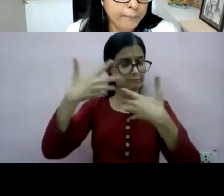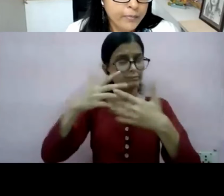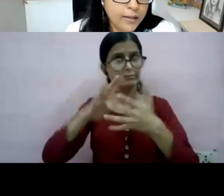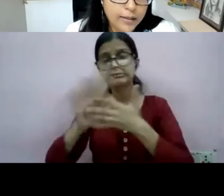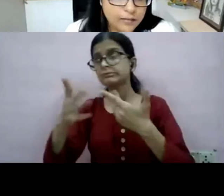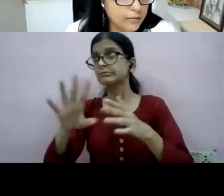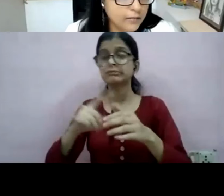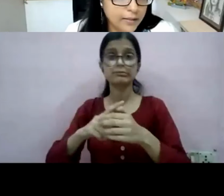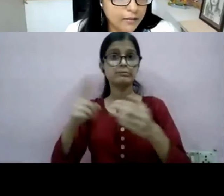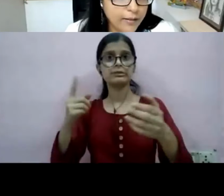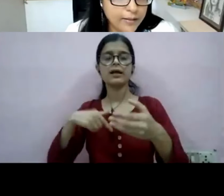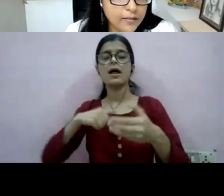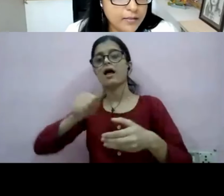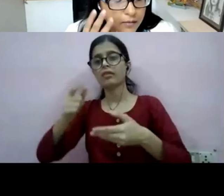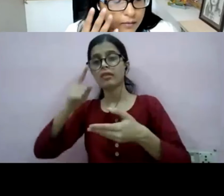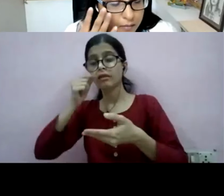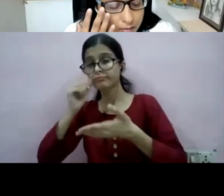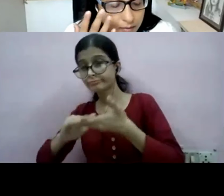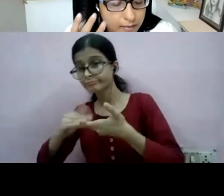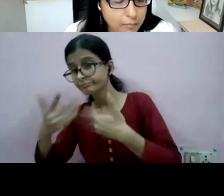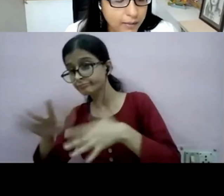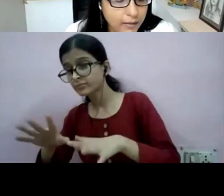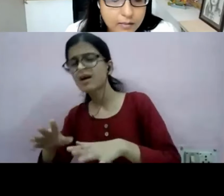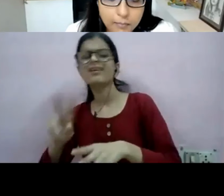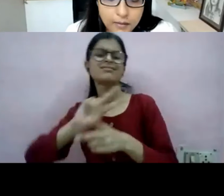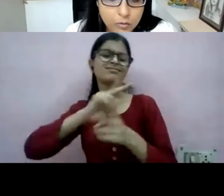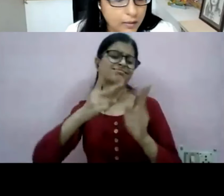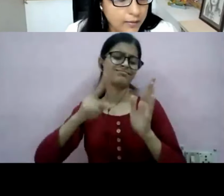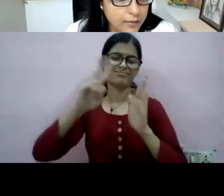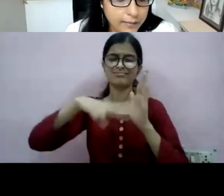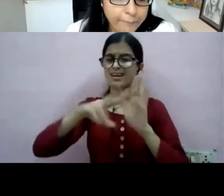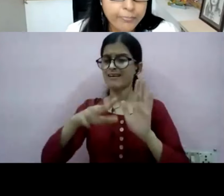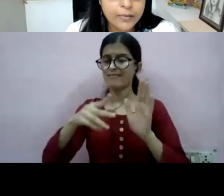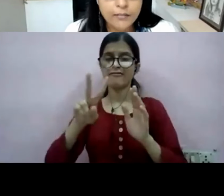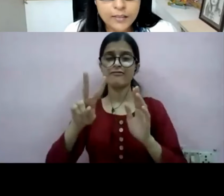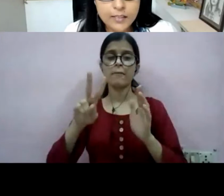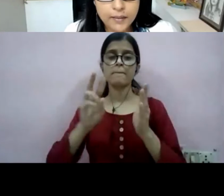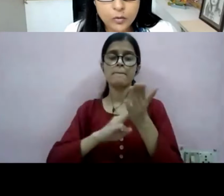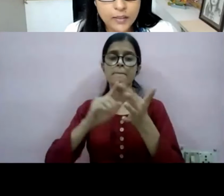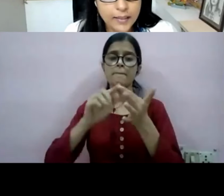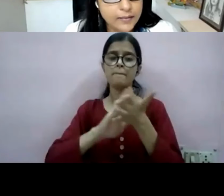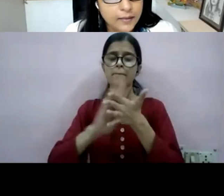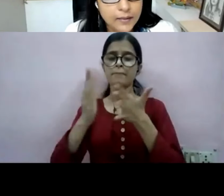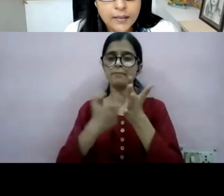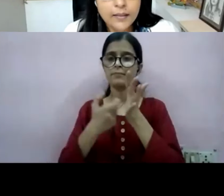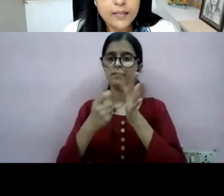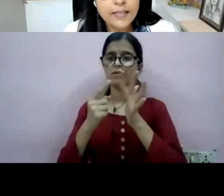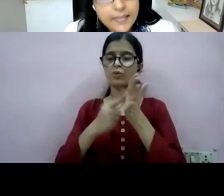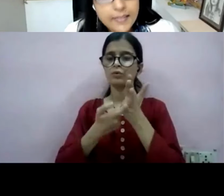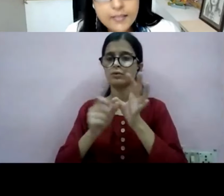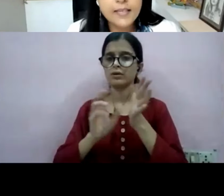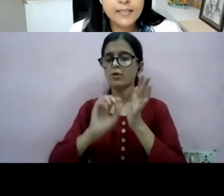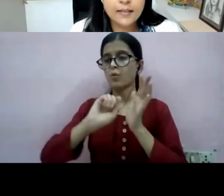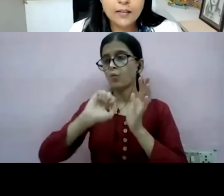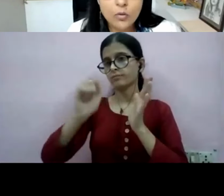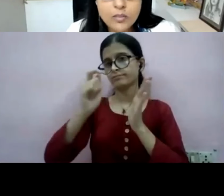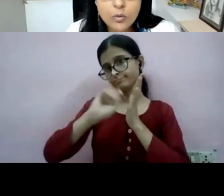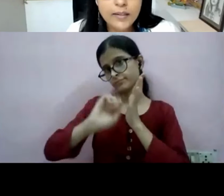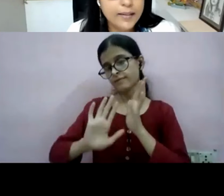on. And there are various studies by Hans Mehrotra and Guy with respect to that. The census